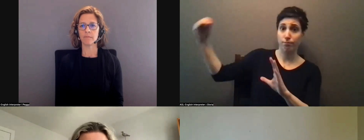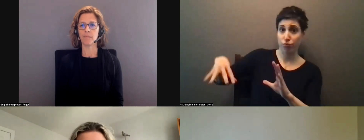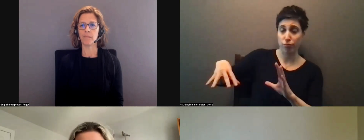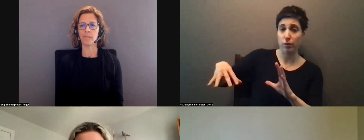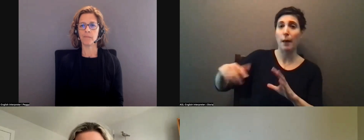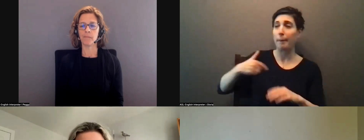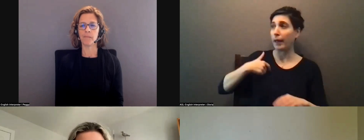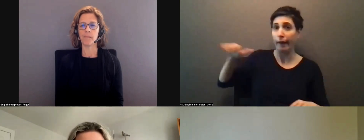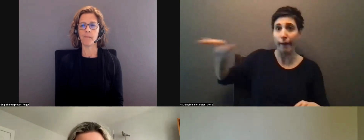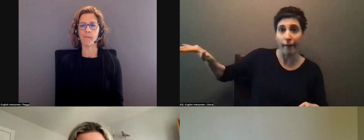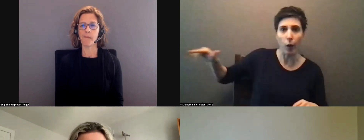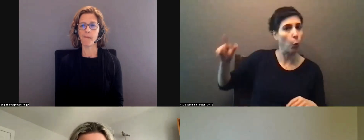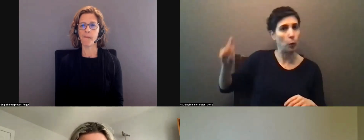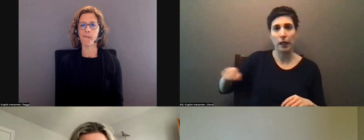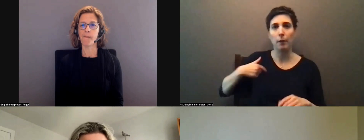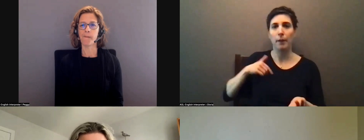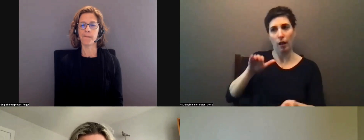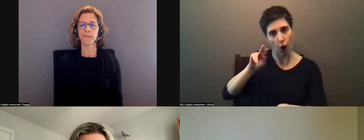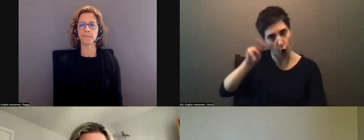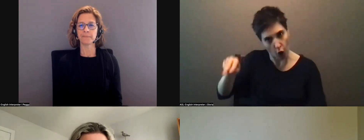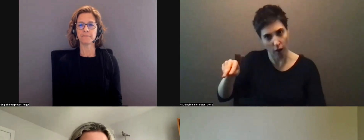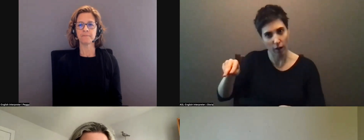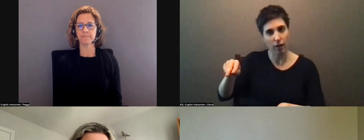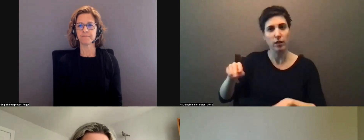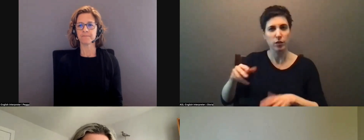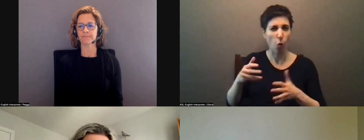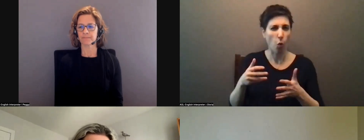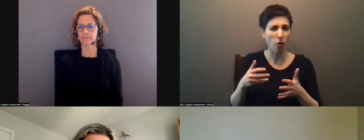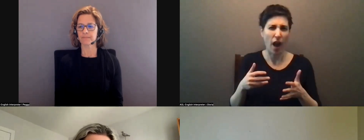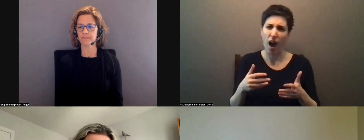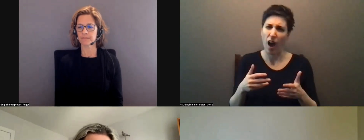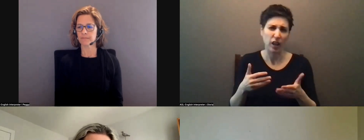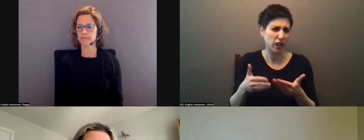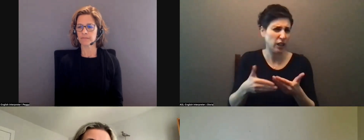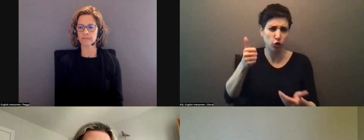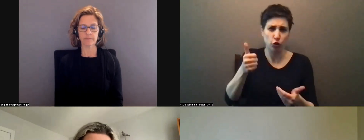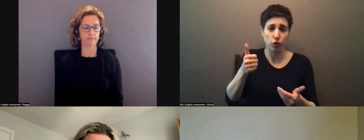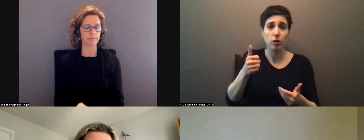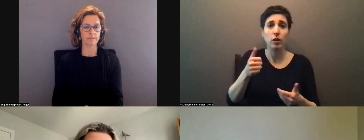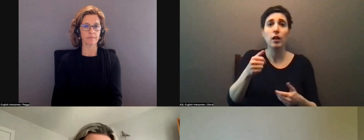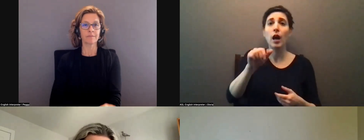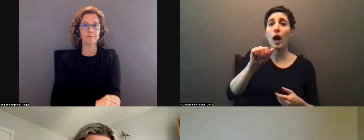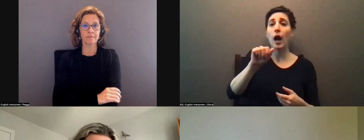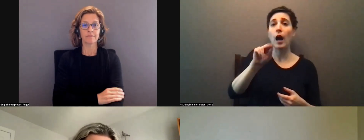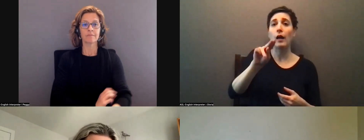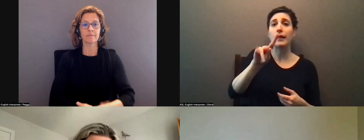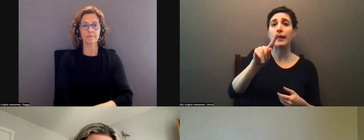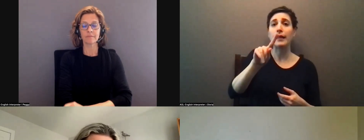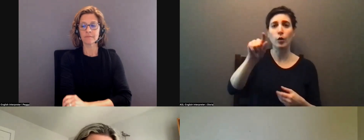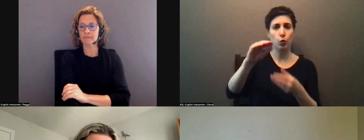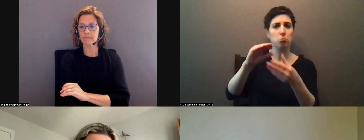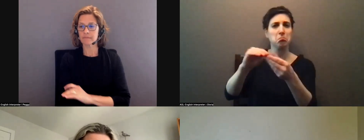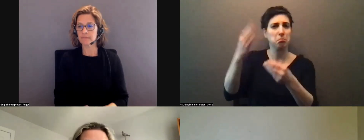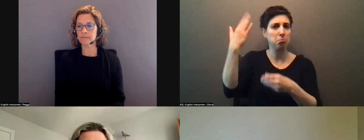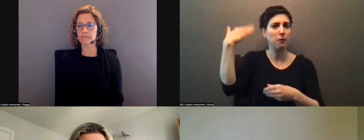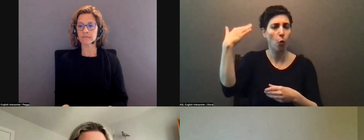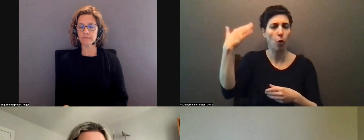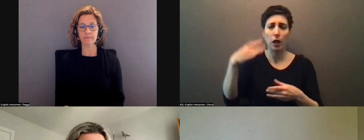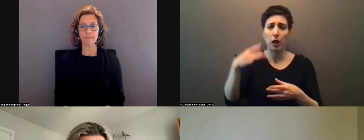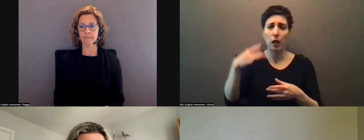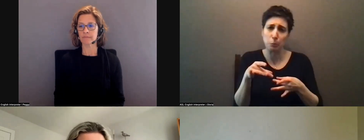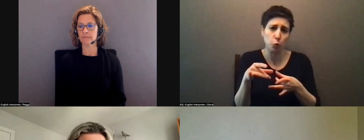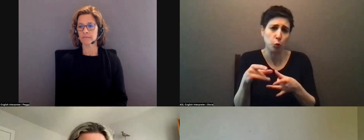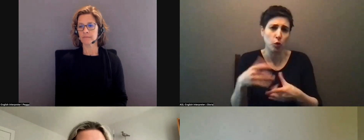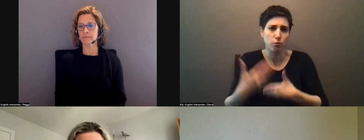internally. And I think, Anita, you also mentioned that makes such a huge difference for the team to streamline so many of the processes. And as we